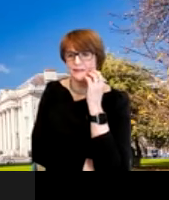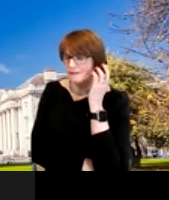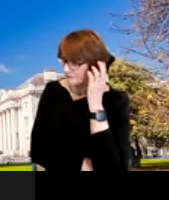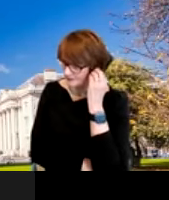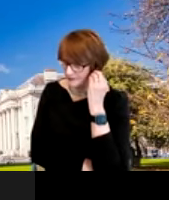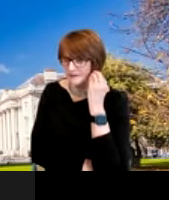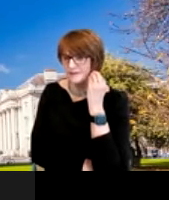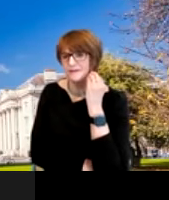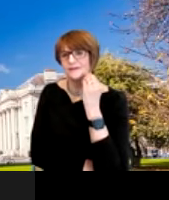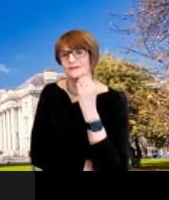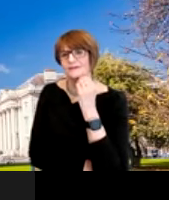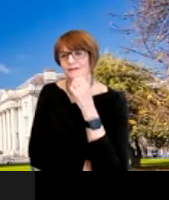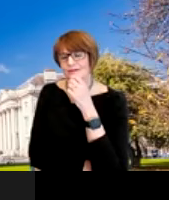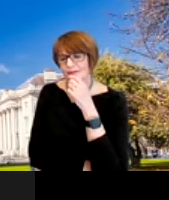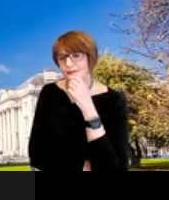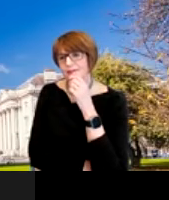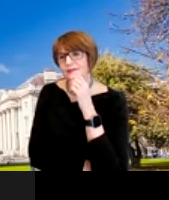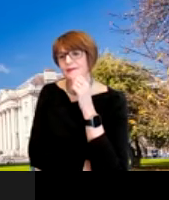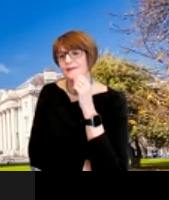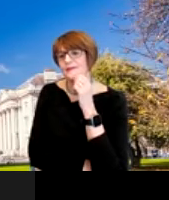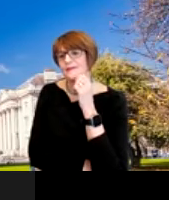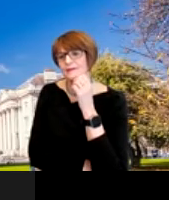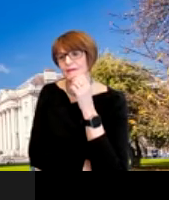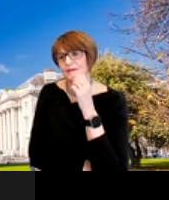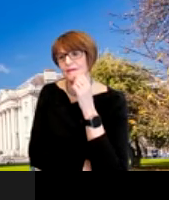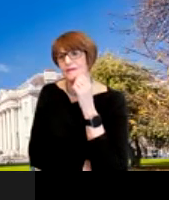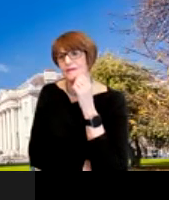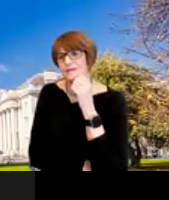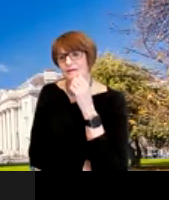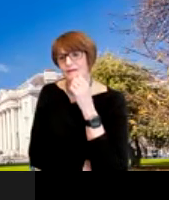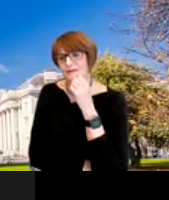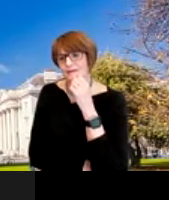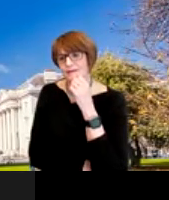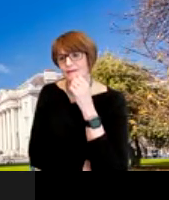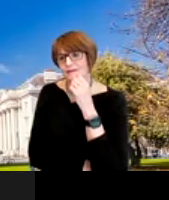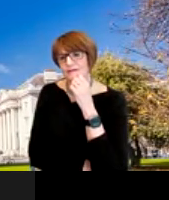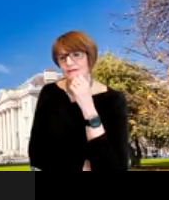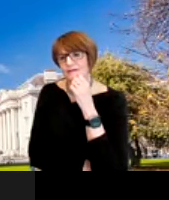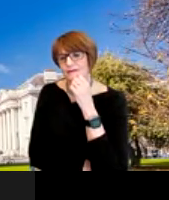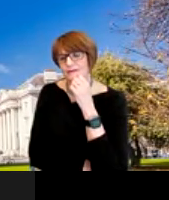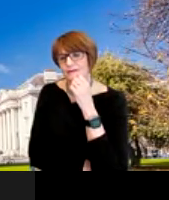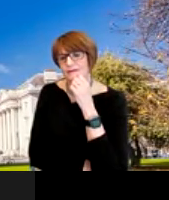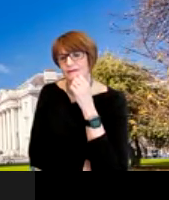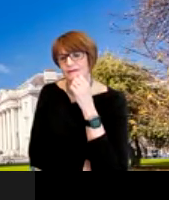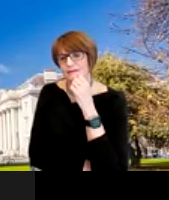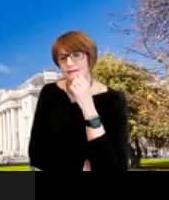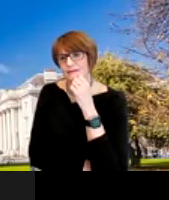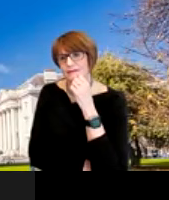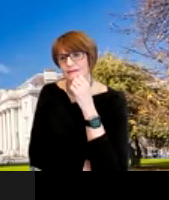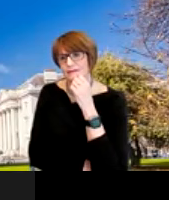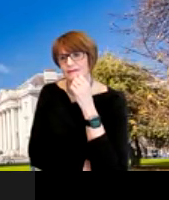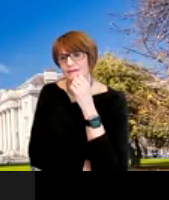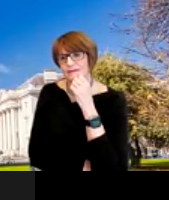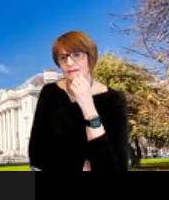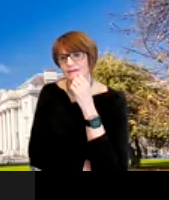period of time. If you think about things like postural care, occupational therapy, physiotherapy, speech and language therapy, what are